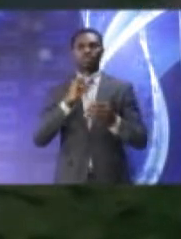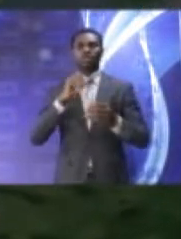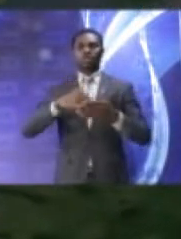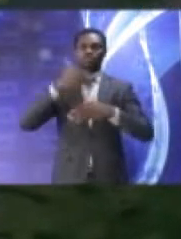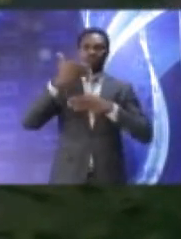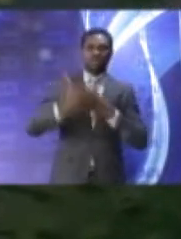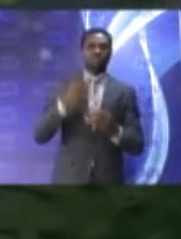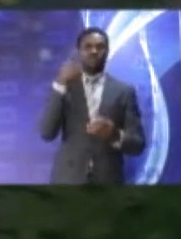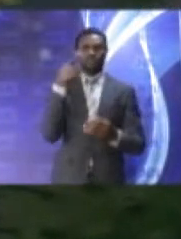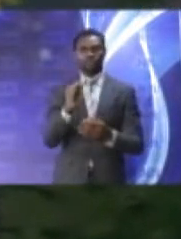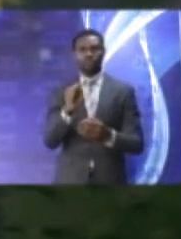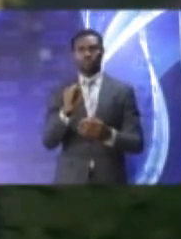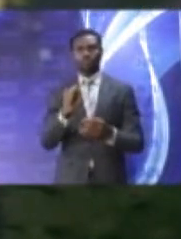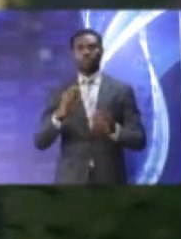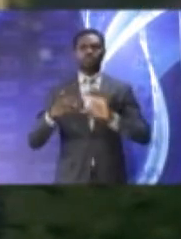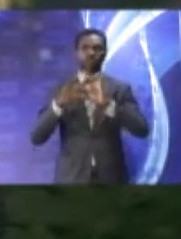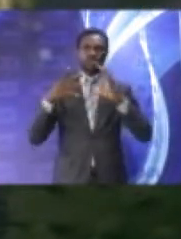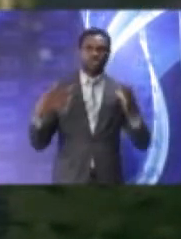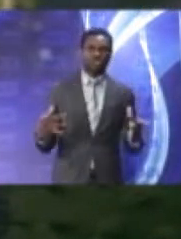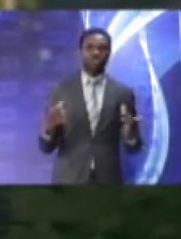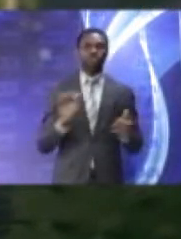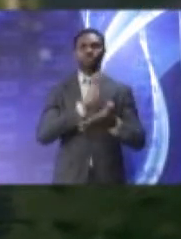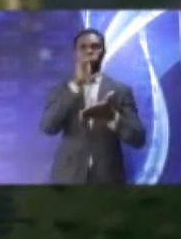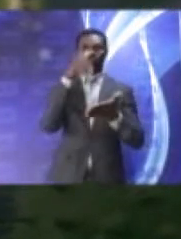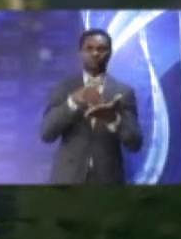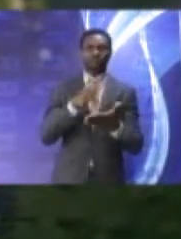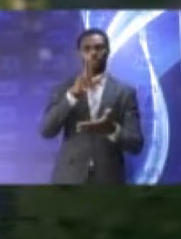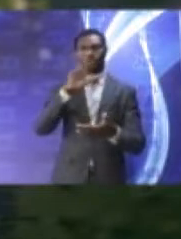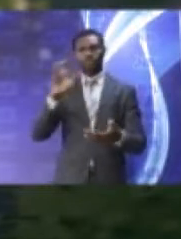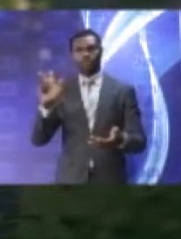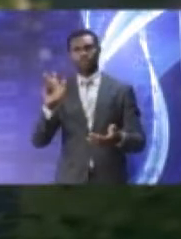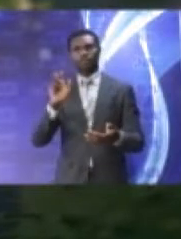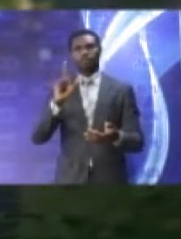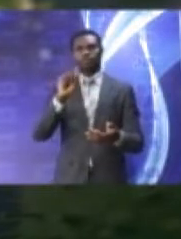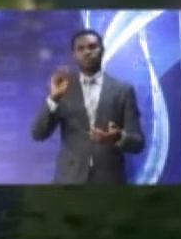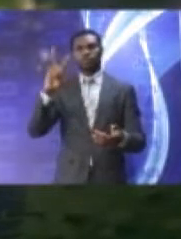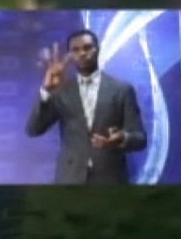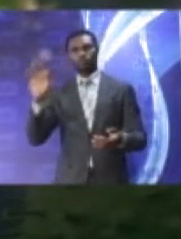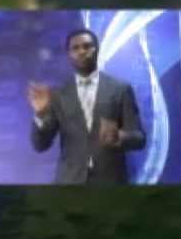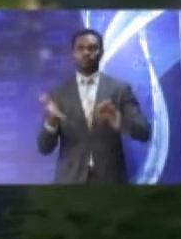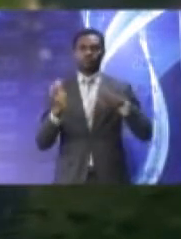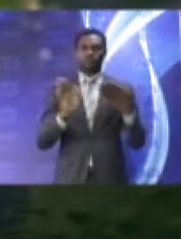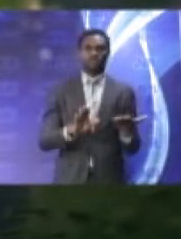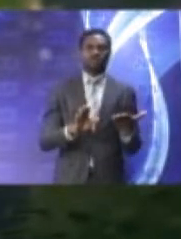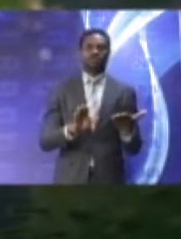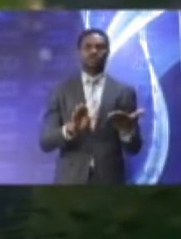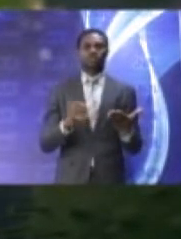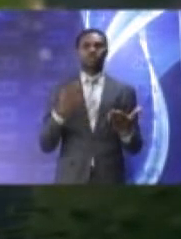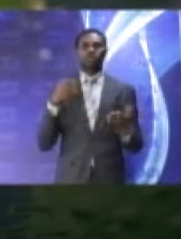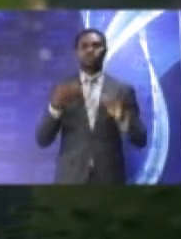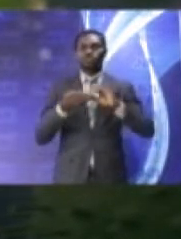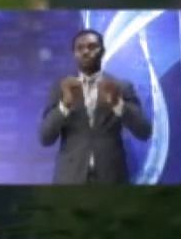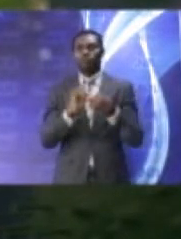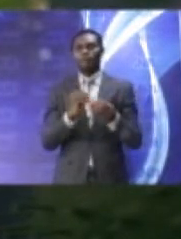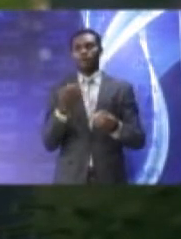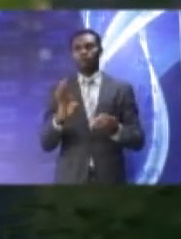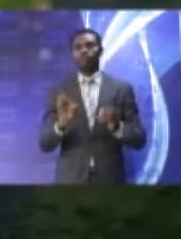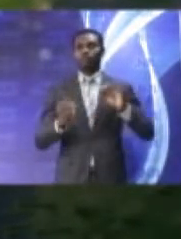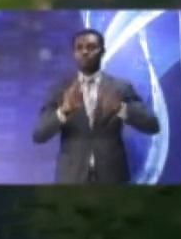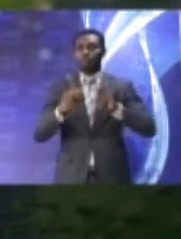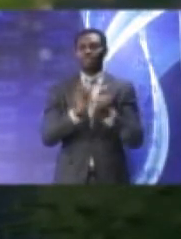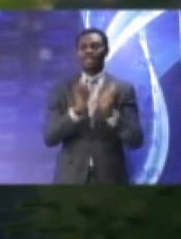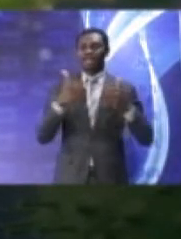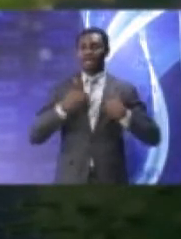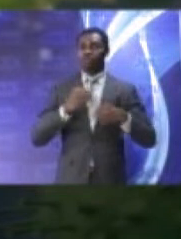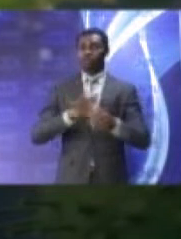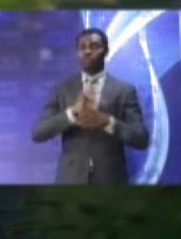of 5,349 persons, 424 deaths, while the total number of confirmed cases stands